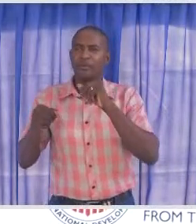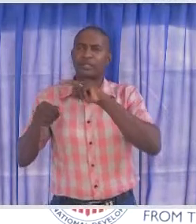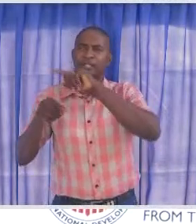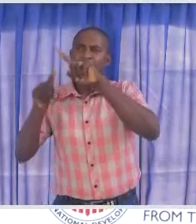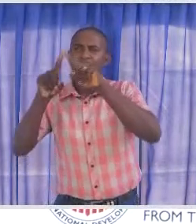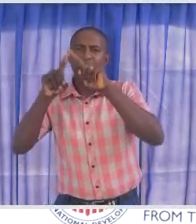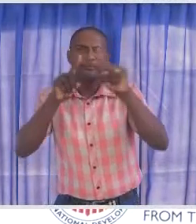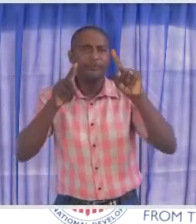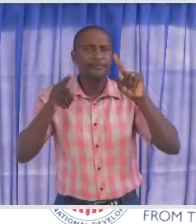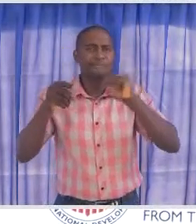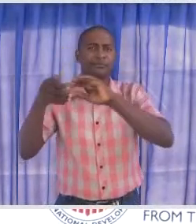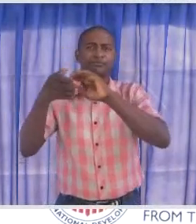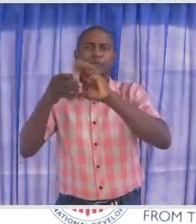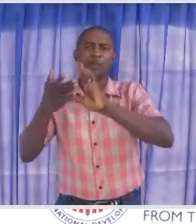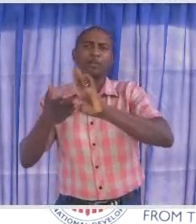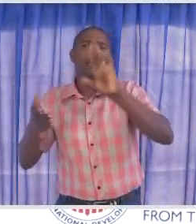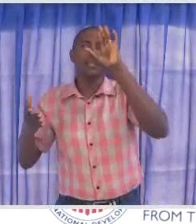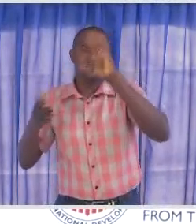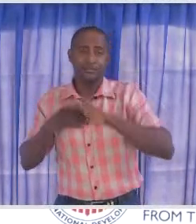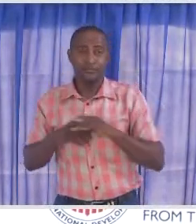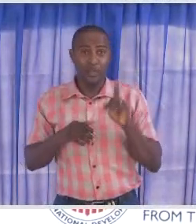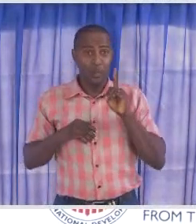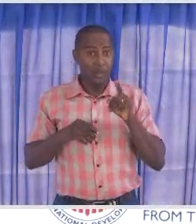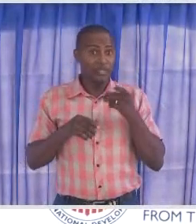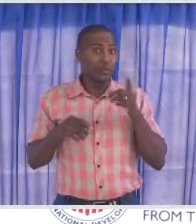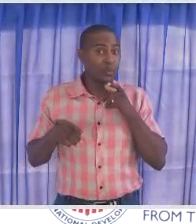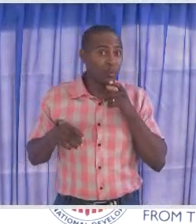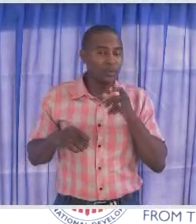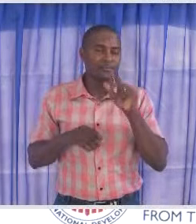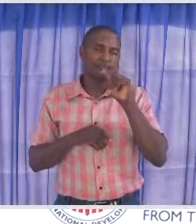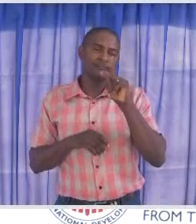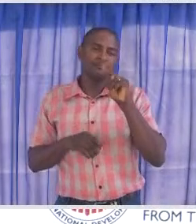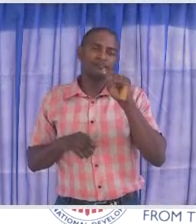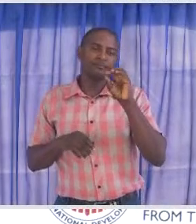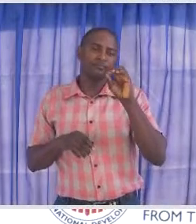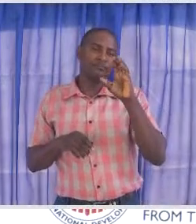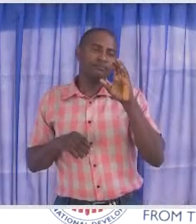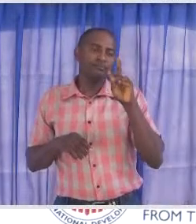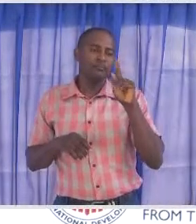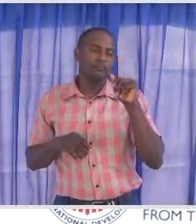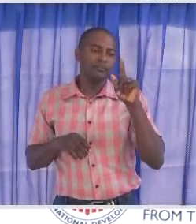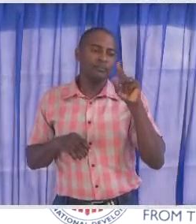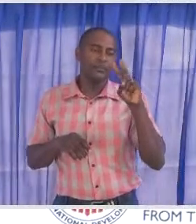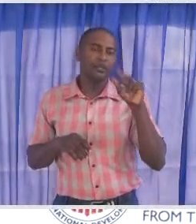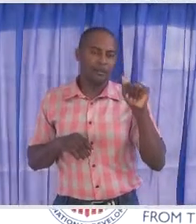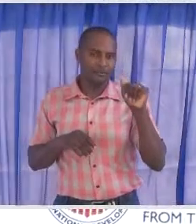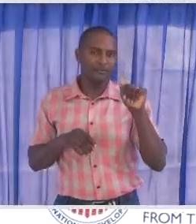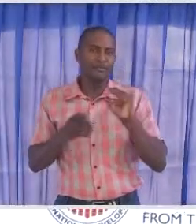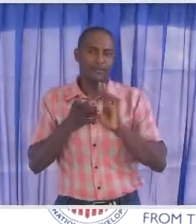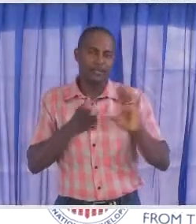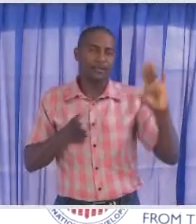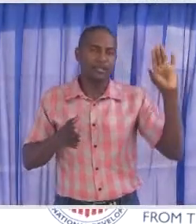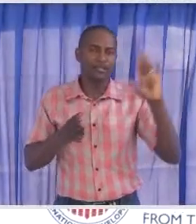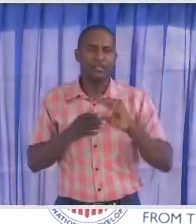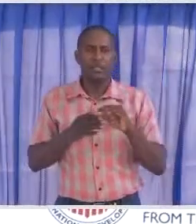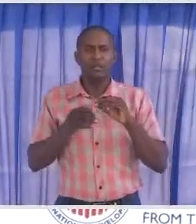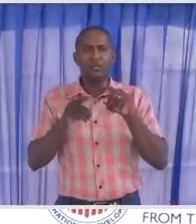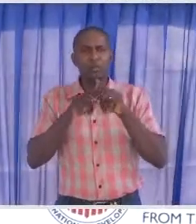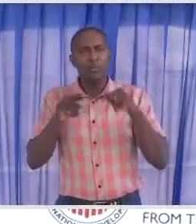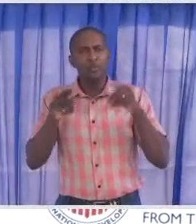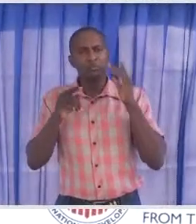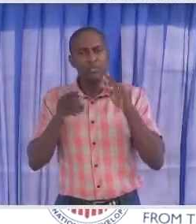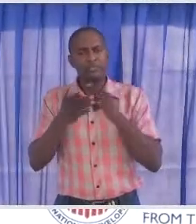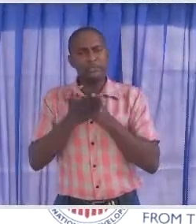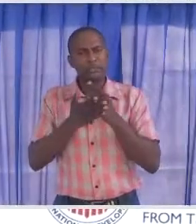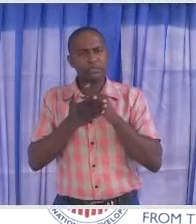Knockalva Polytechnic. So we're here talking about agro-processing and talking about this learning lab. You see, the students are actually